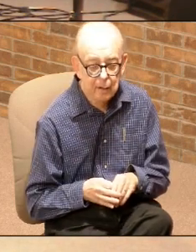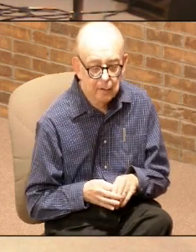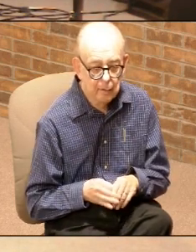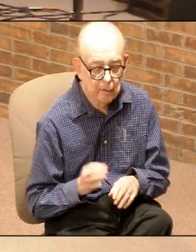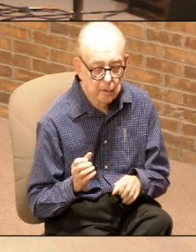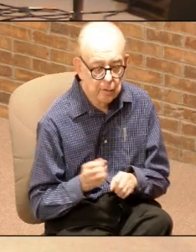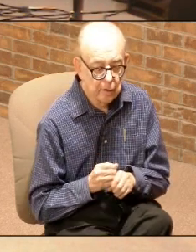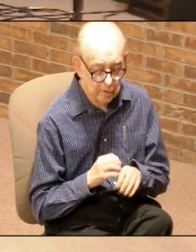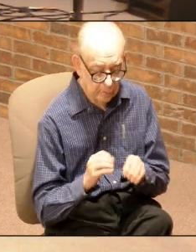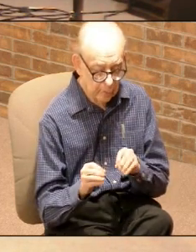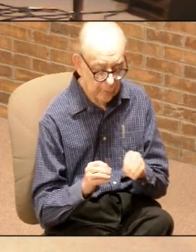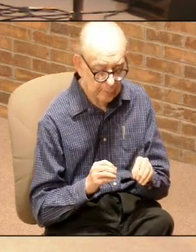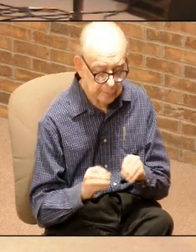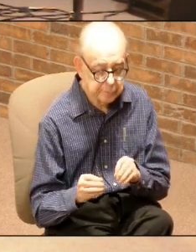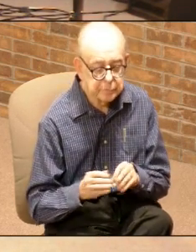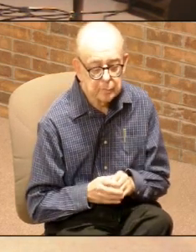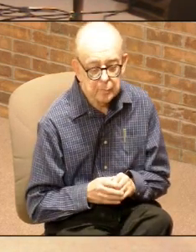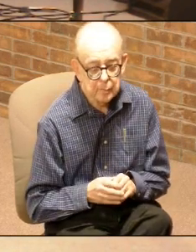And you got to move.